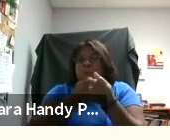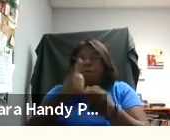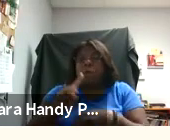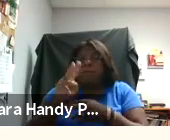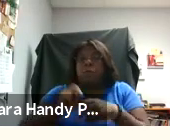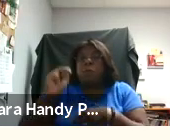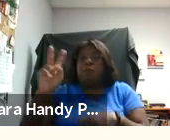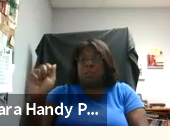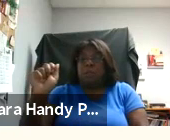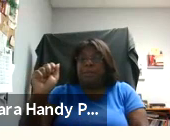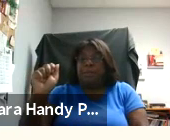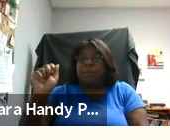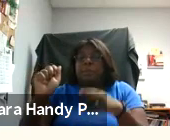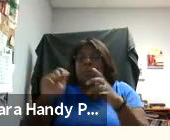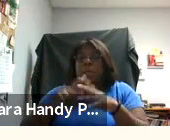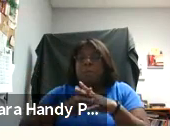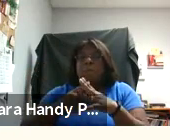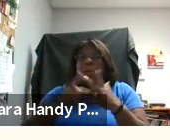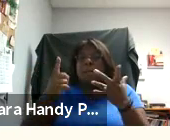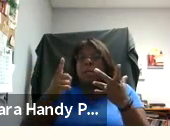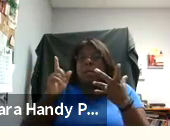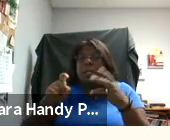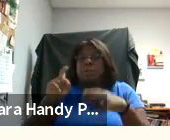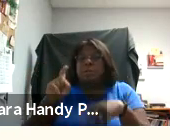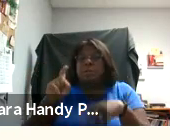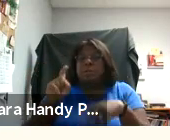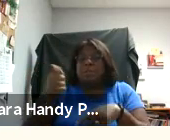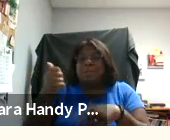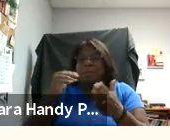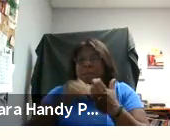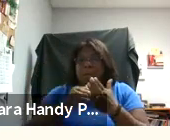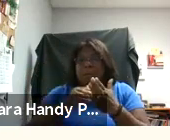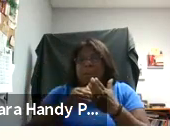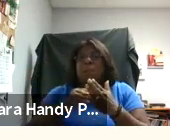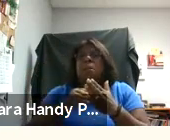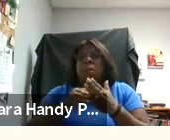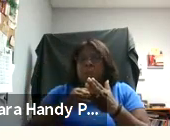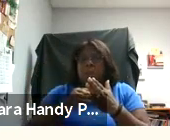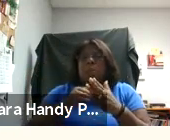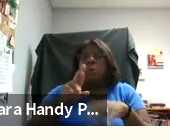showed at the beginning, allocation of 10,000, reallocation of